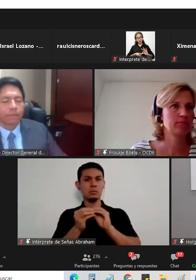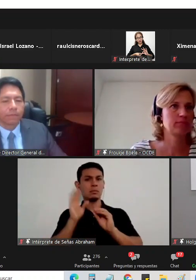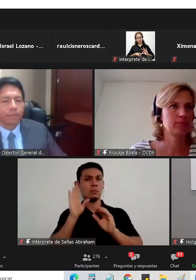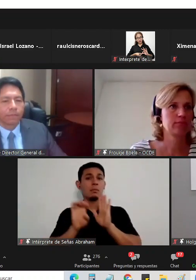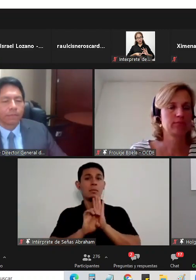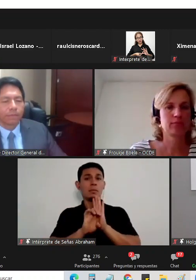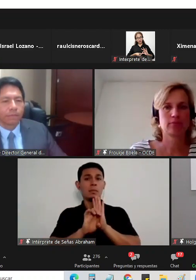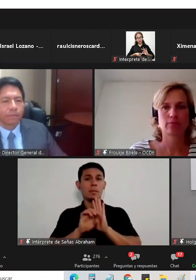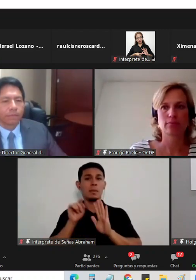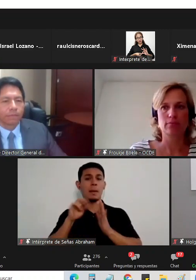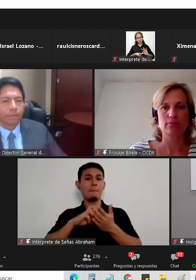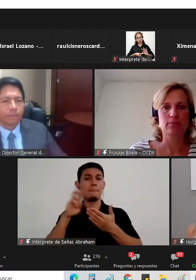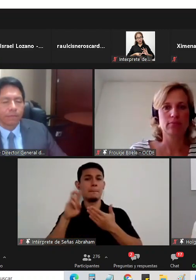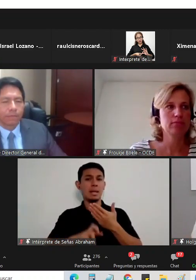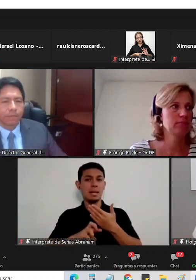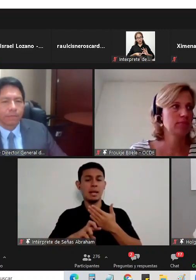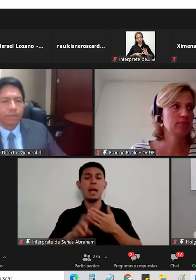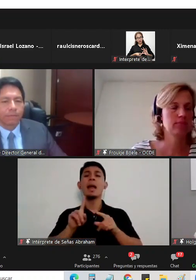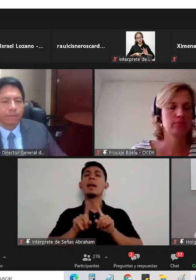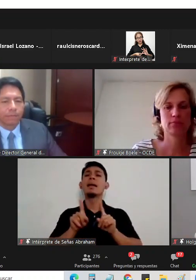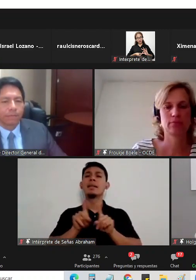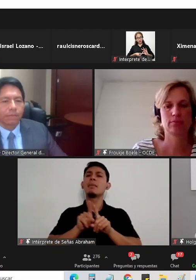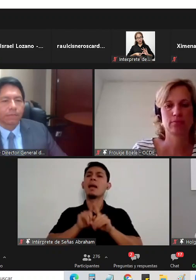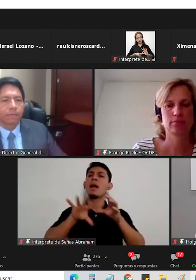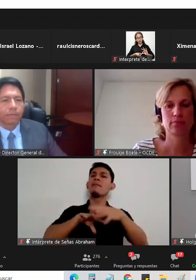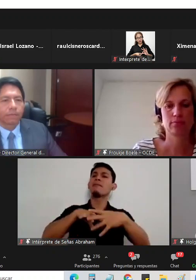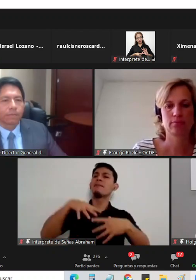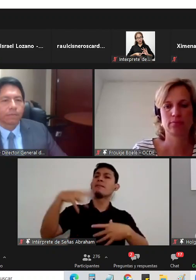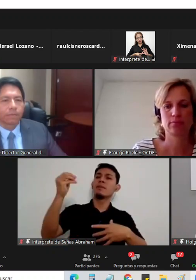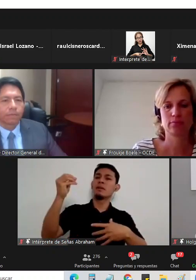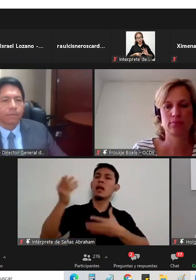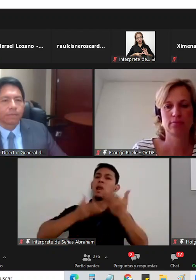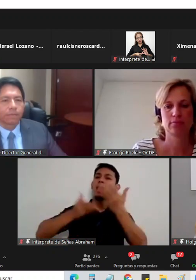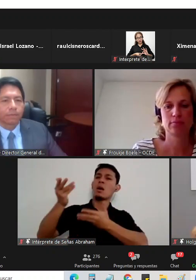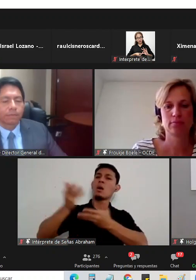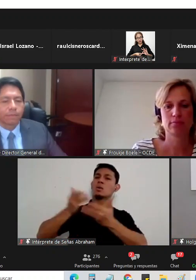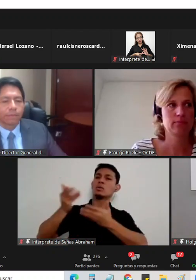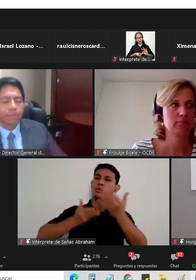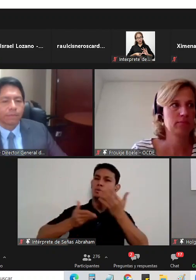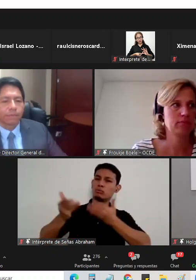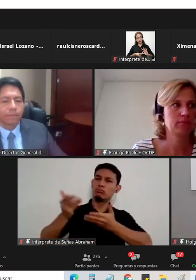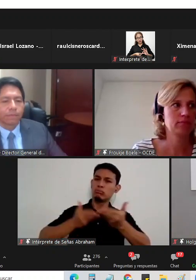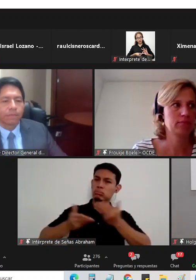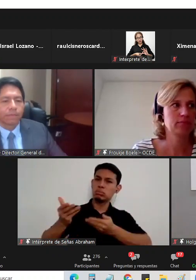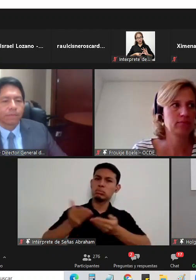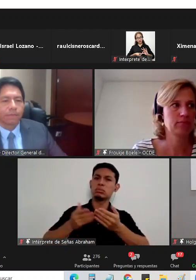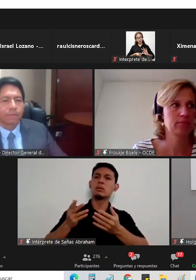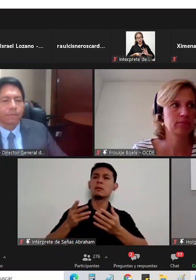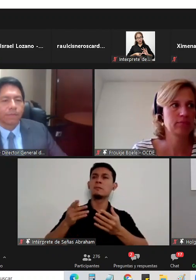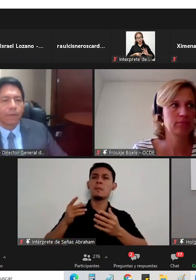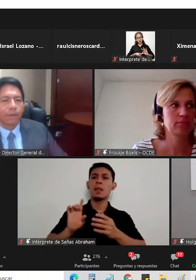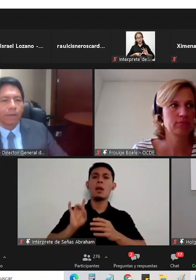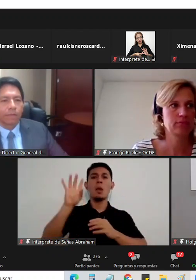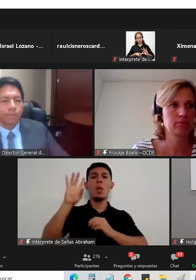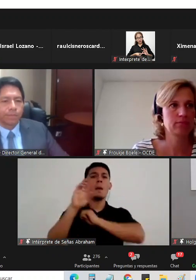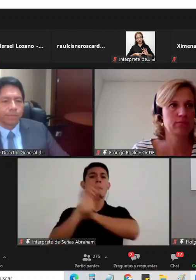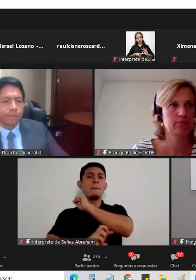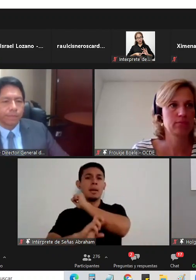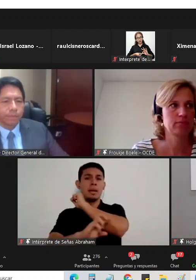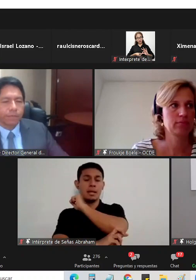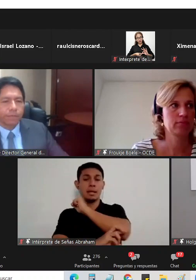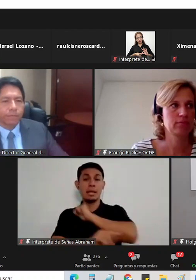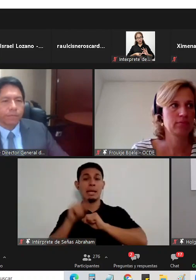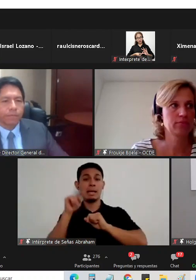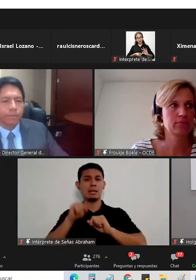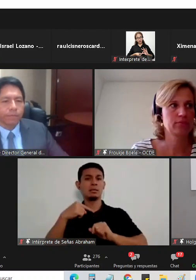the implementation of a plan of that time but also uh outwards with commercial negotiations on foreign